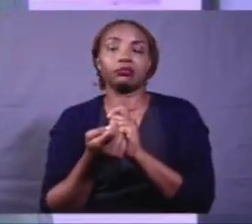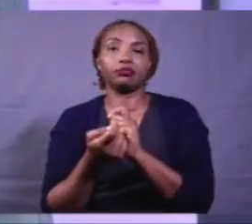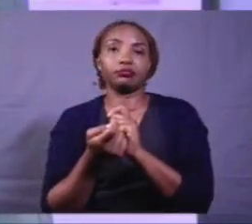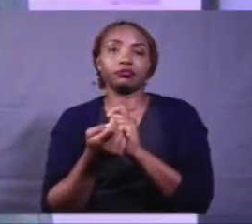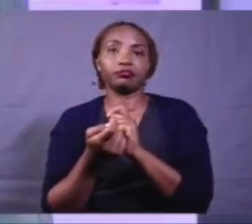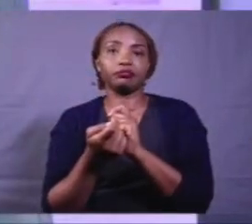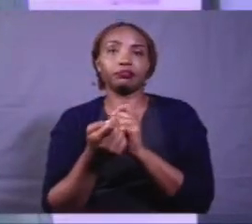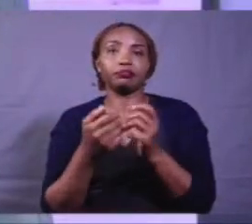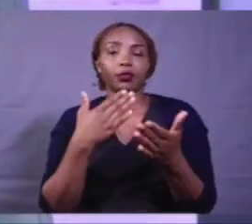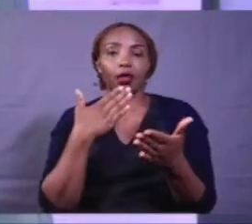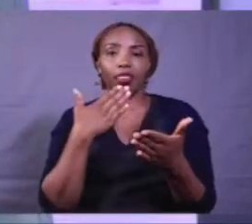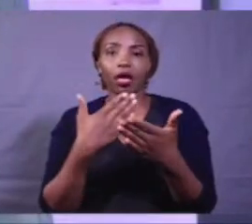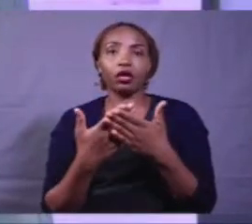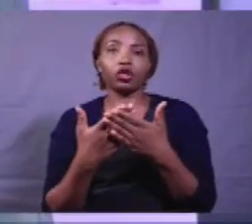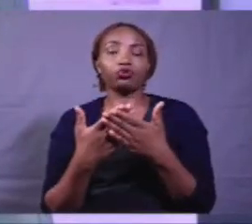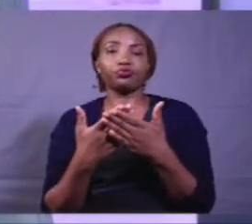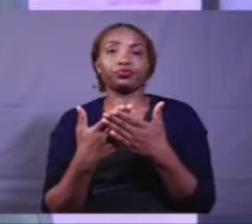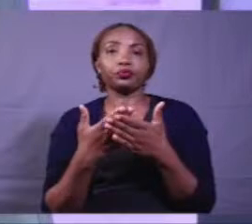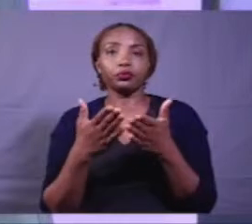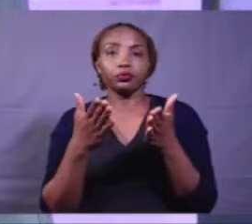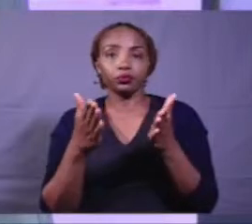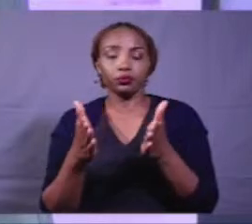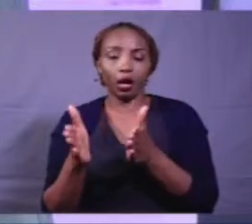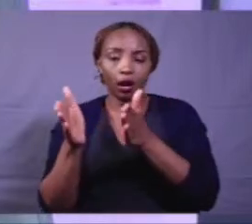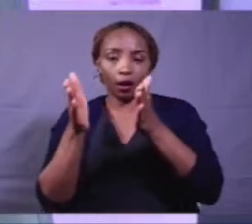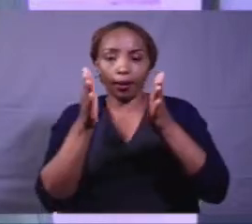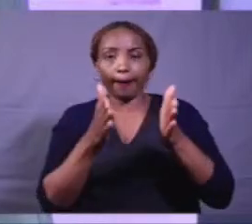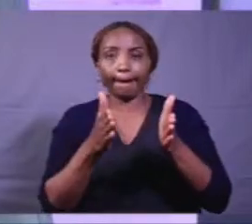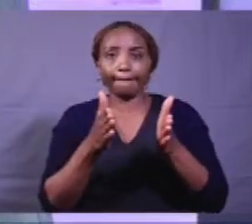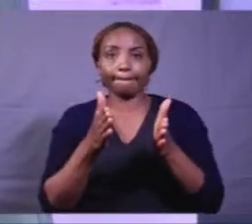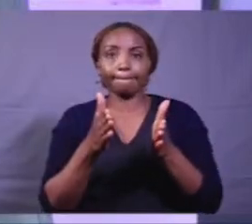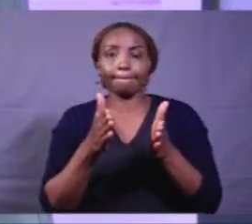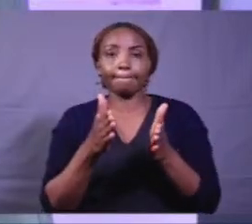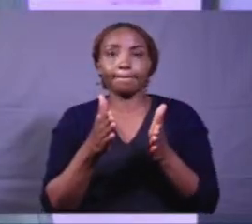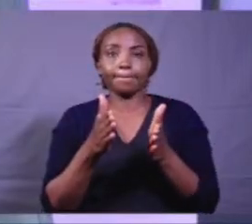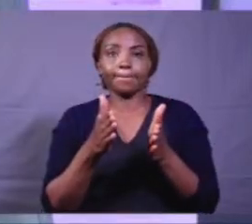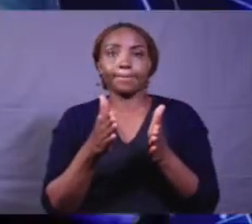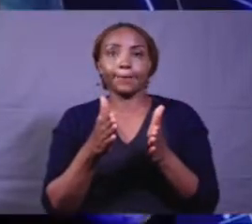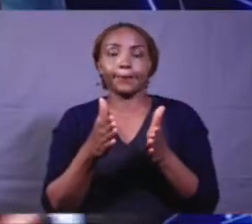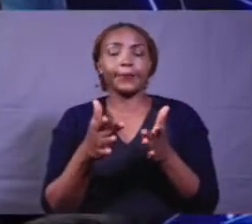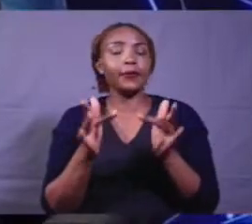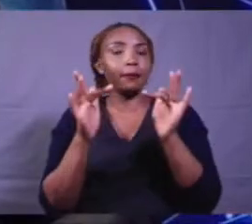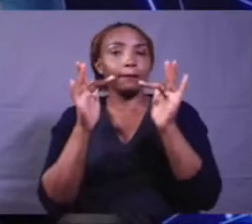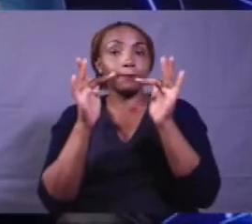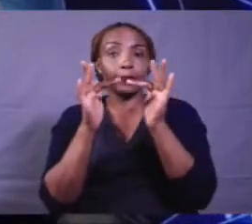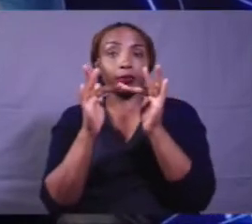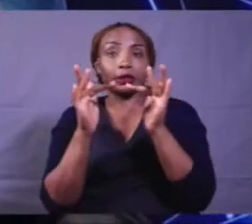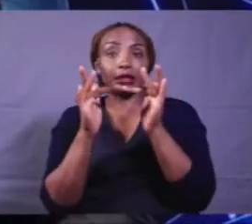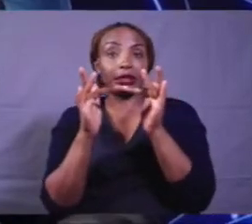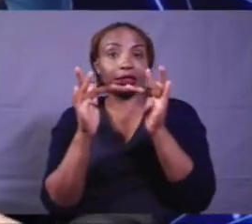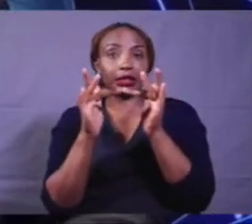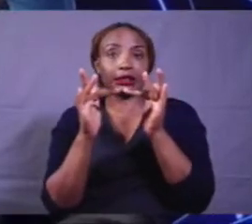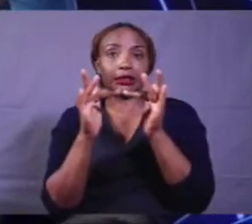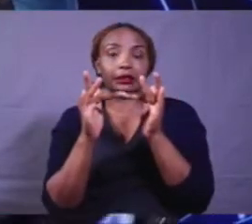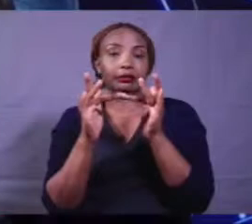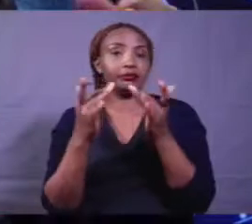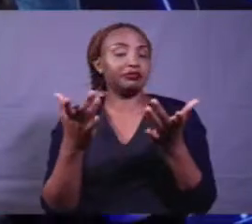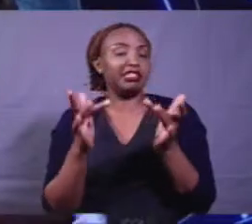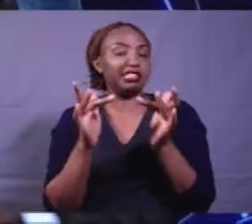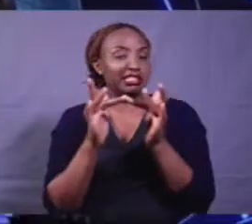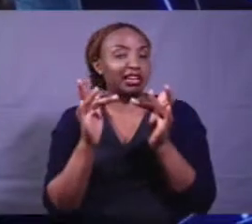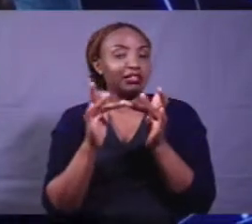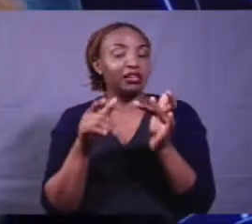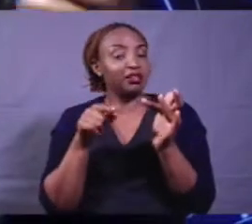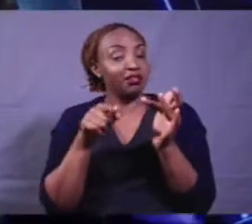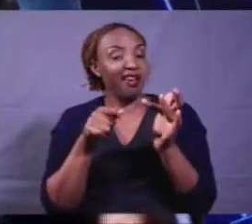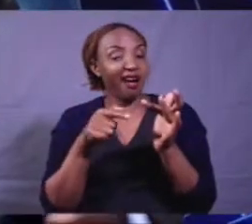Wakili, closing remarks? I would say that the internet, much as we've talked about some of the bad things, there are the good things that we